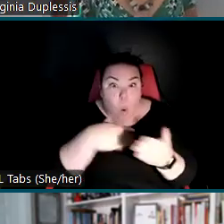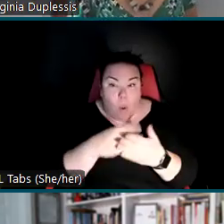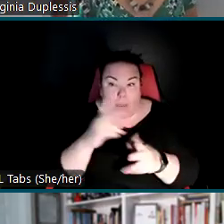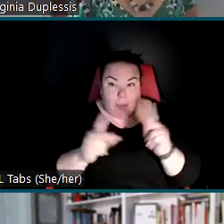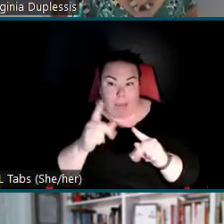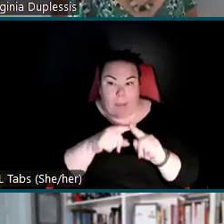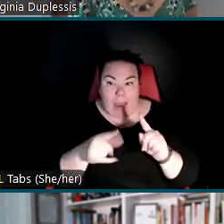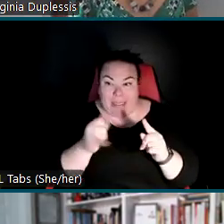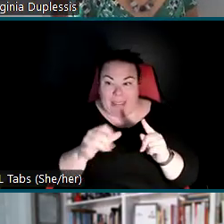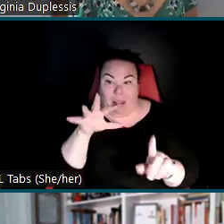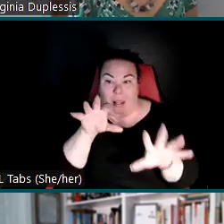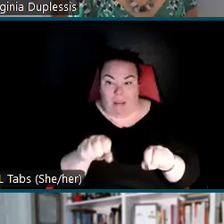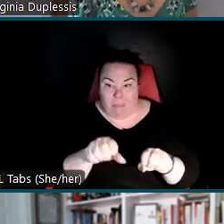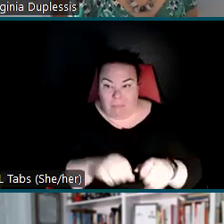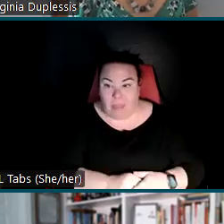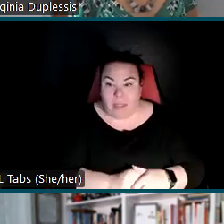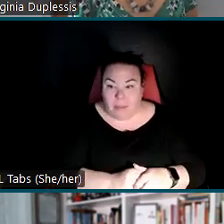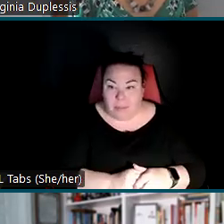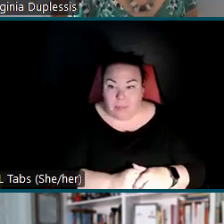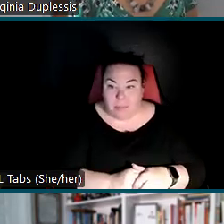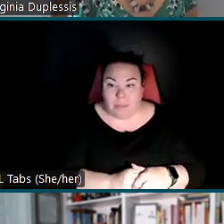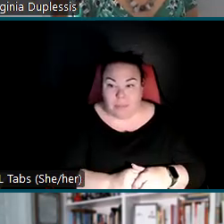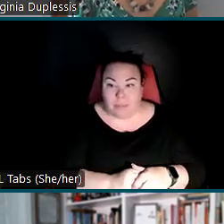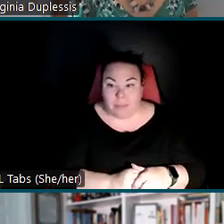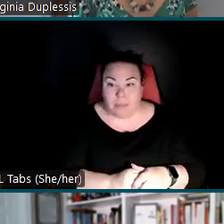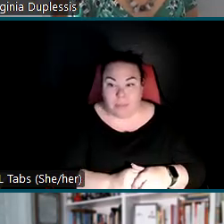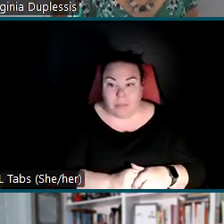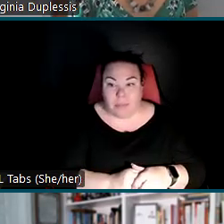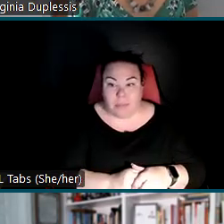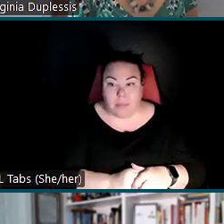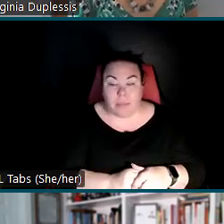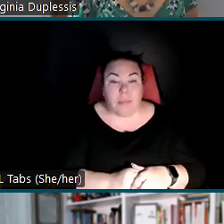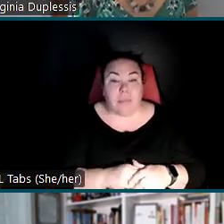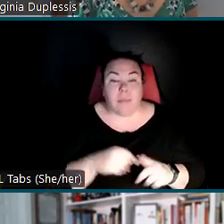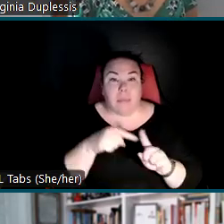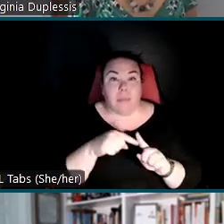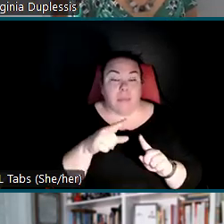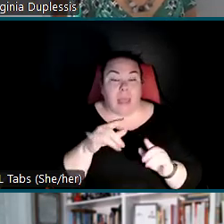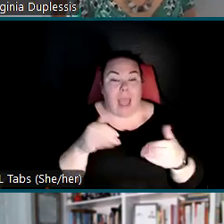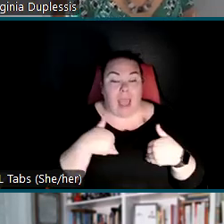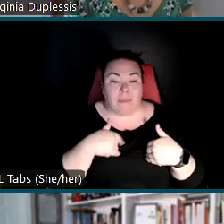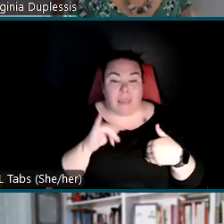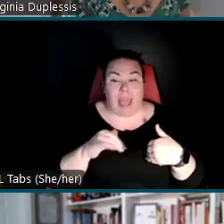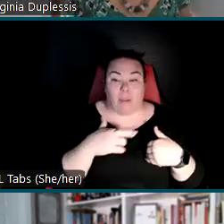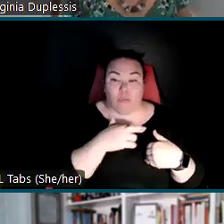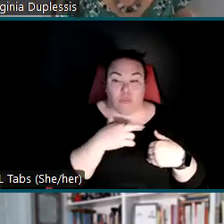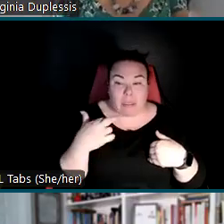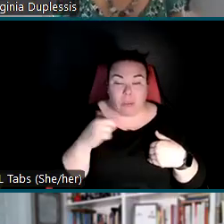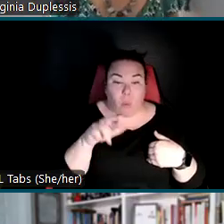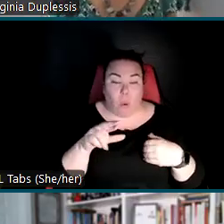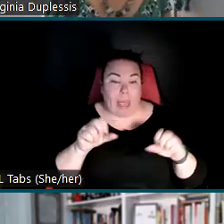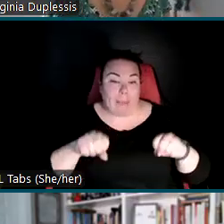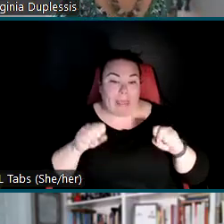that abuser to receive resources or to risk their ability to access any real